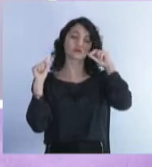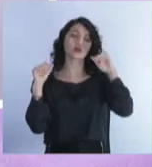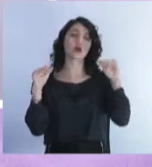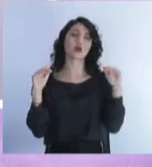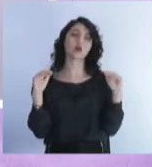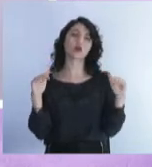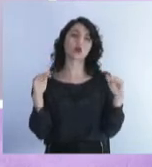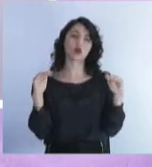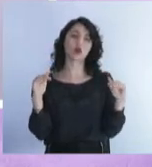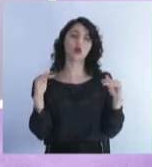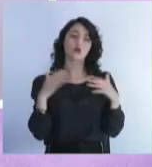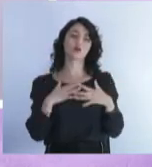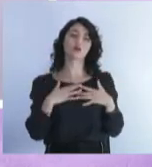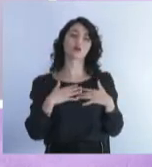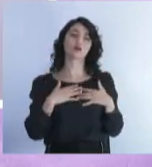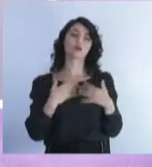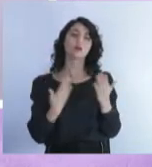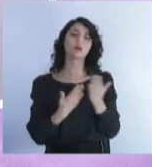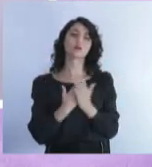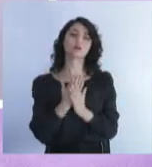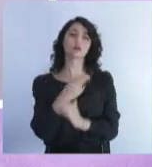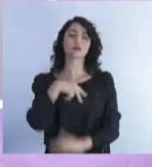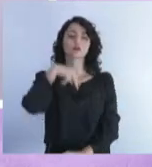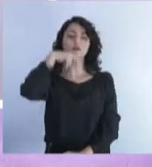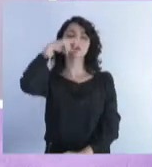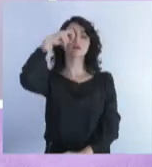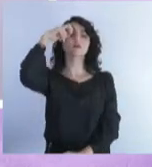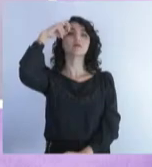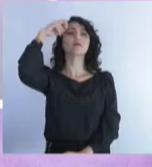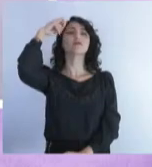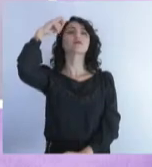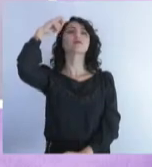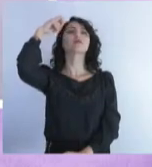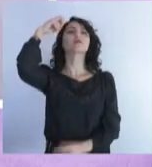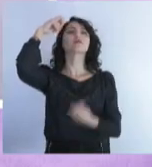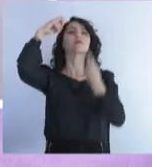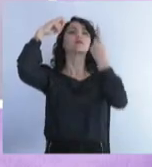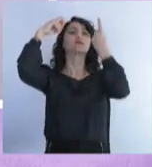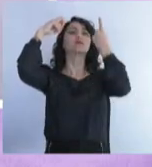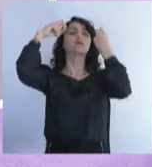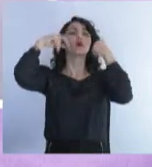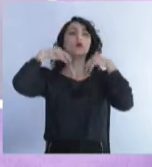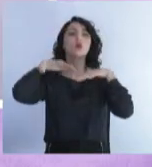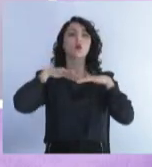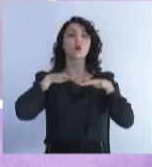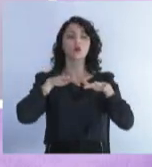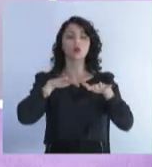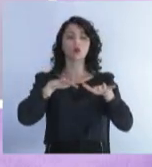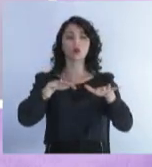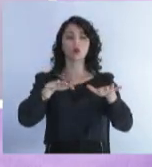bring your awareness to your breath. Breathing in, breathing out.